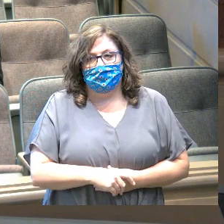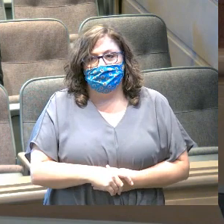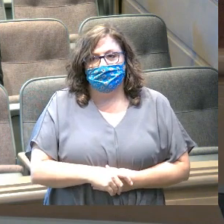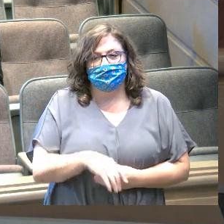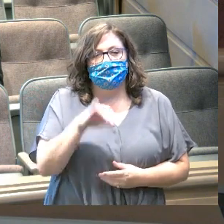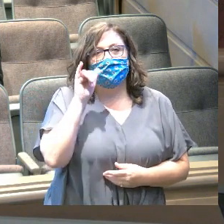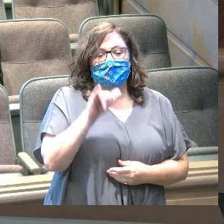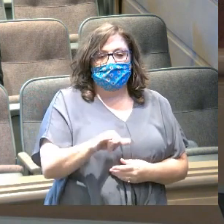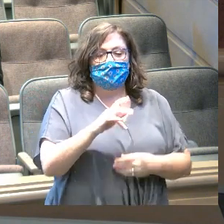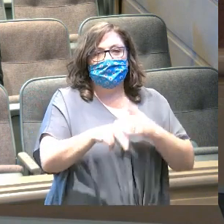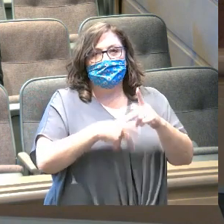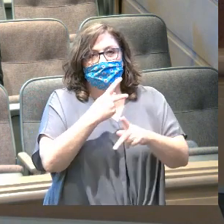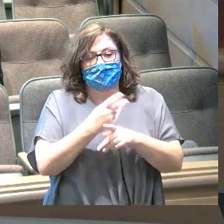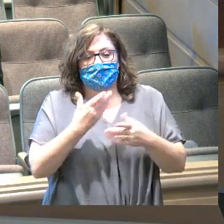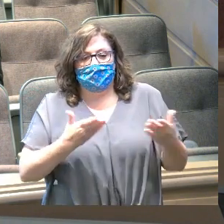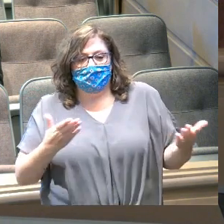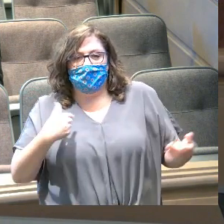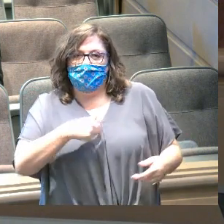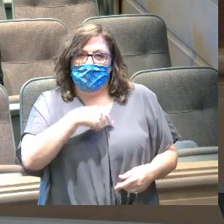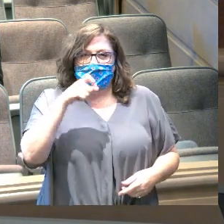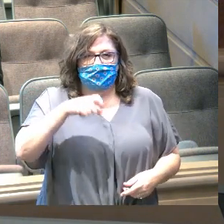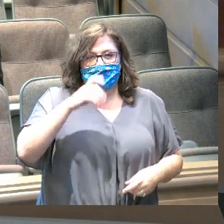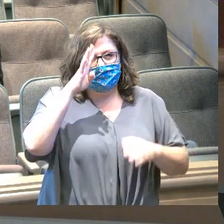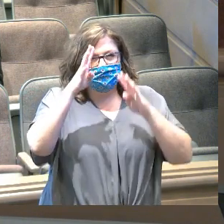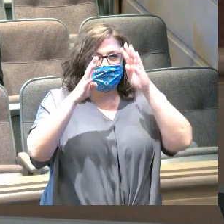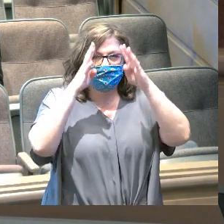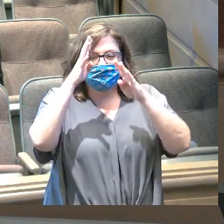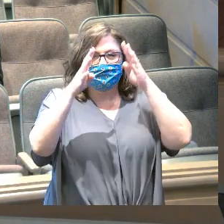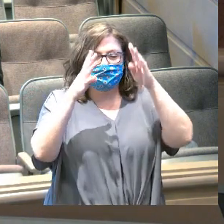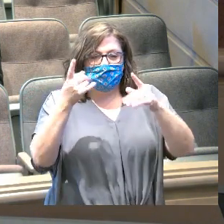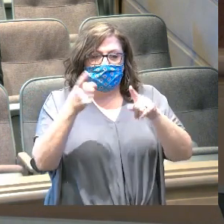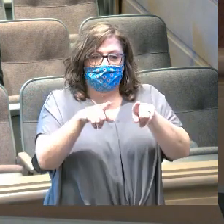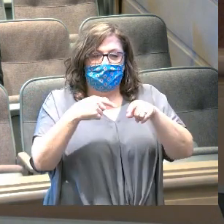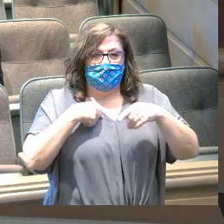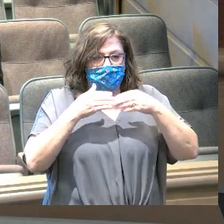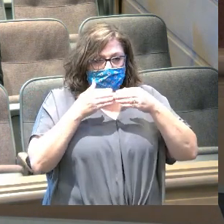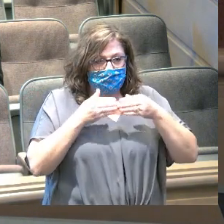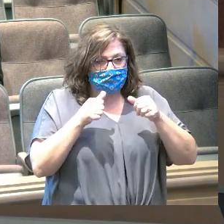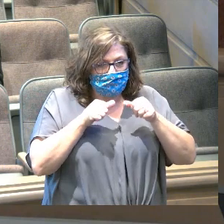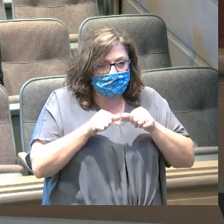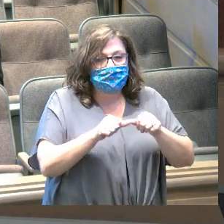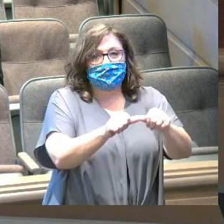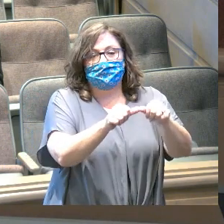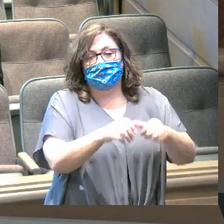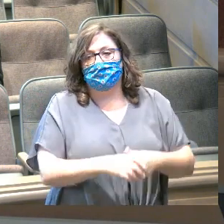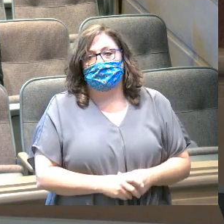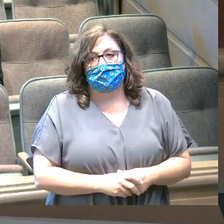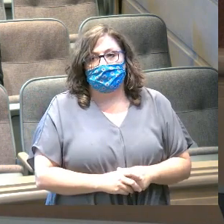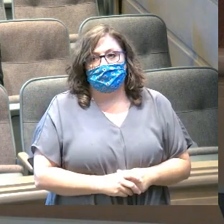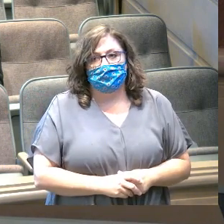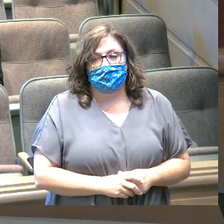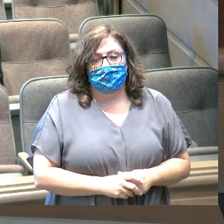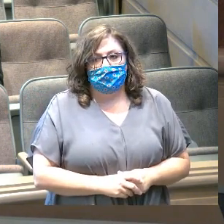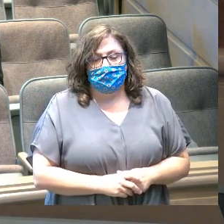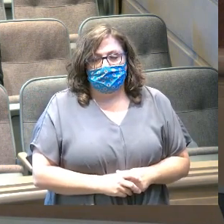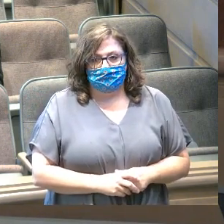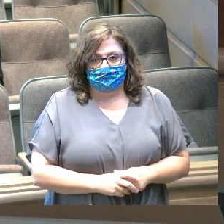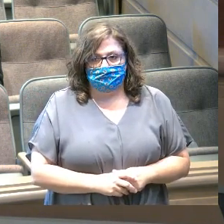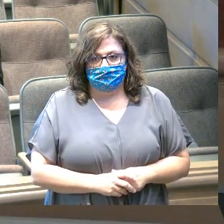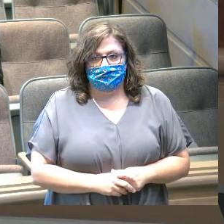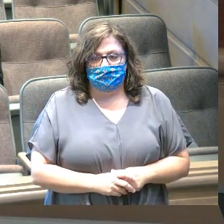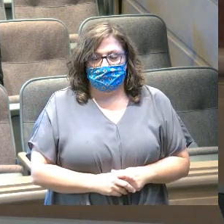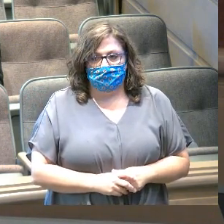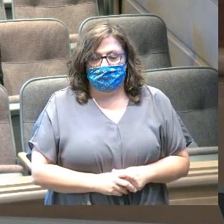These are the types of things that we're going to have to be innovative about as we move forward, because I will say this, it is unsustainable for